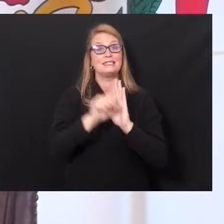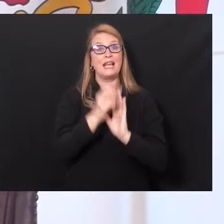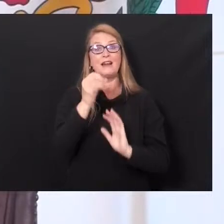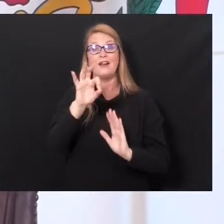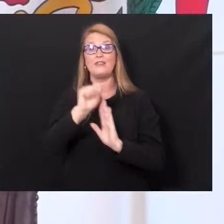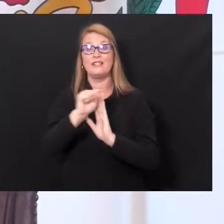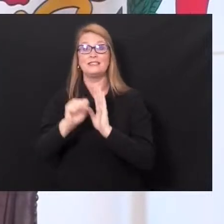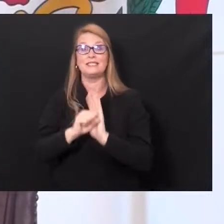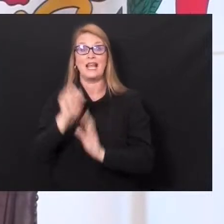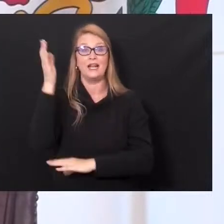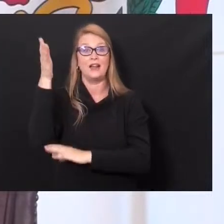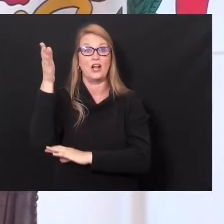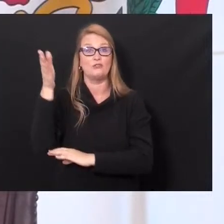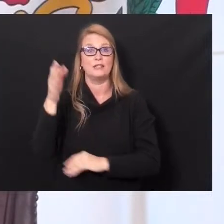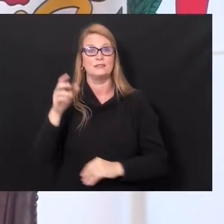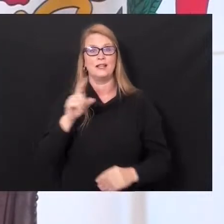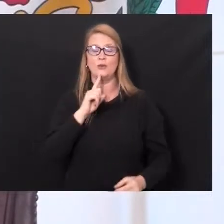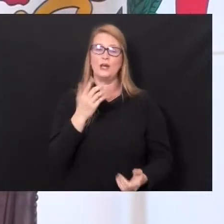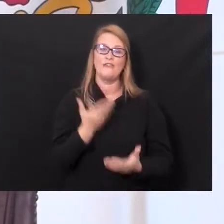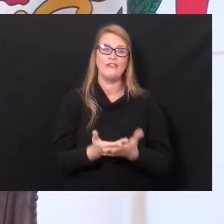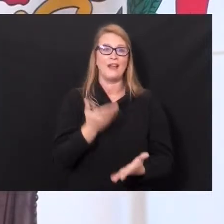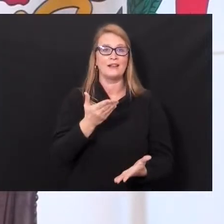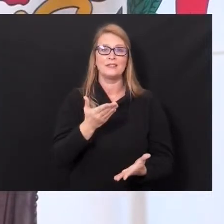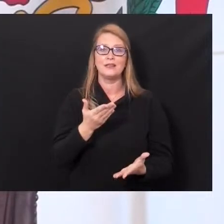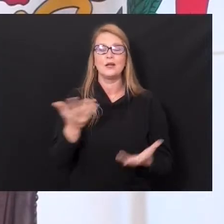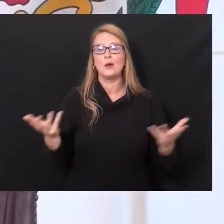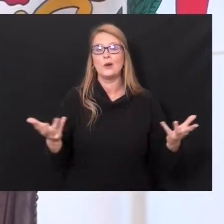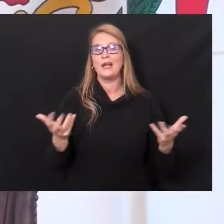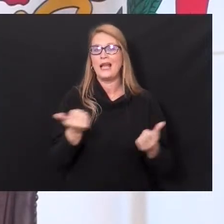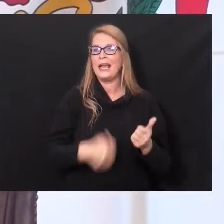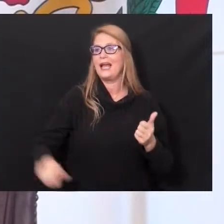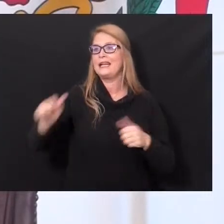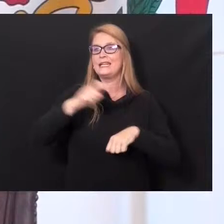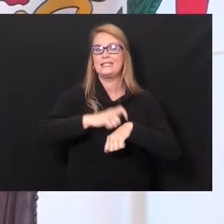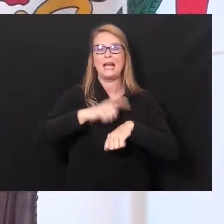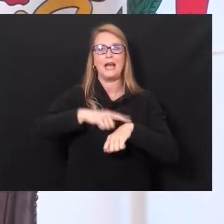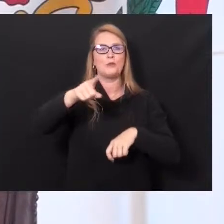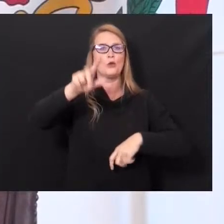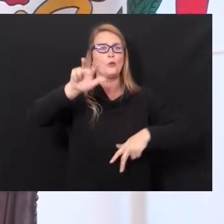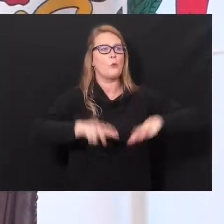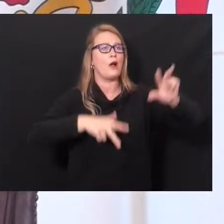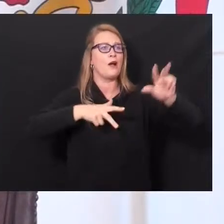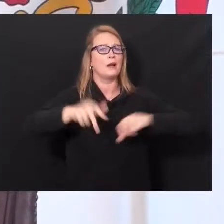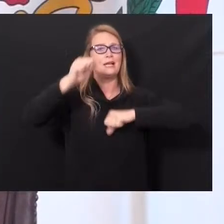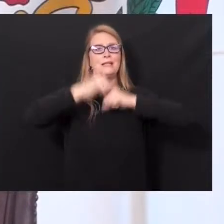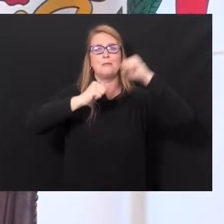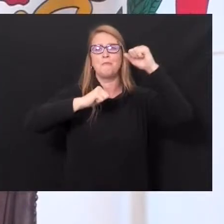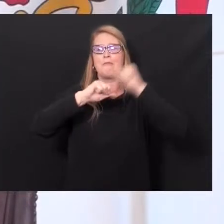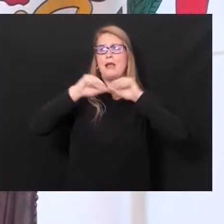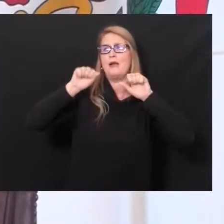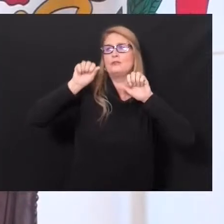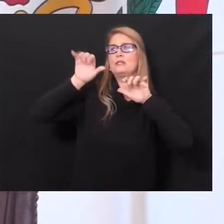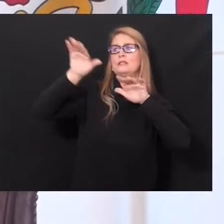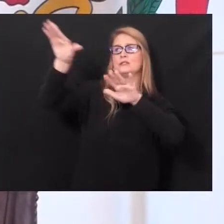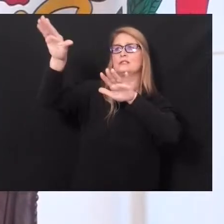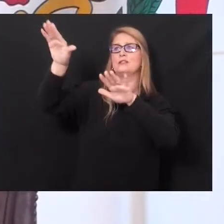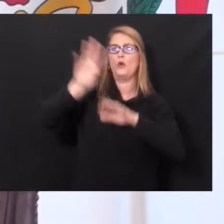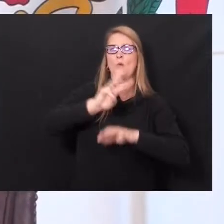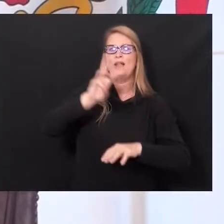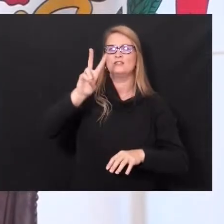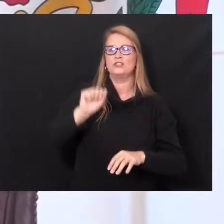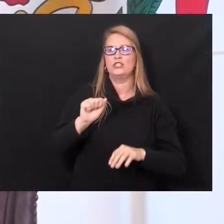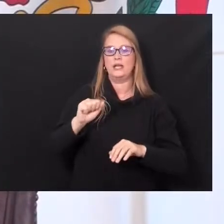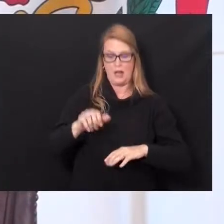It's just fact. Anytime you've been walking around in the mountains of West Virginia, when you're down, in